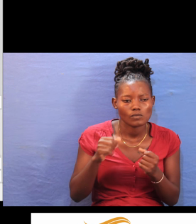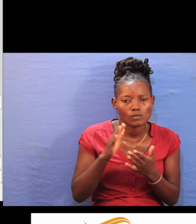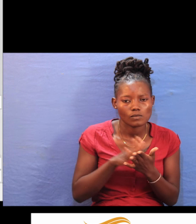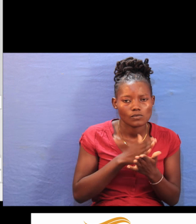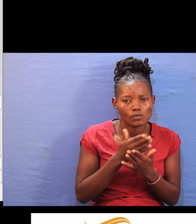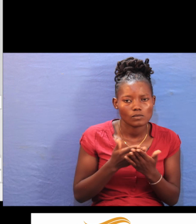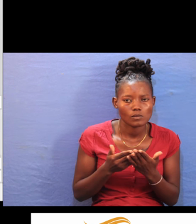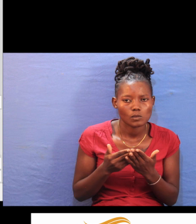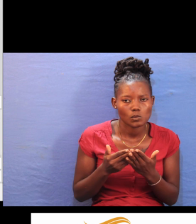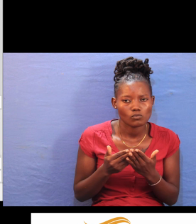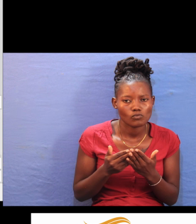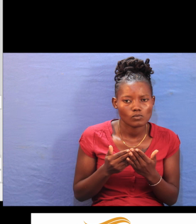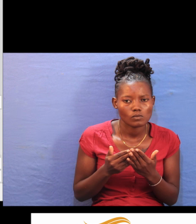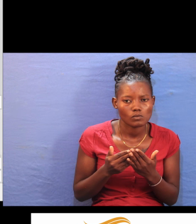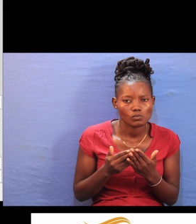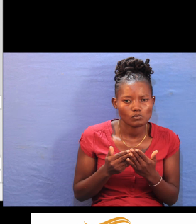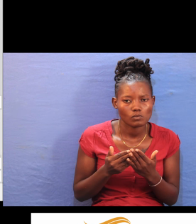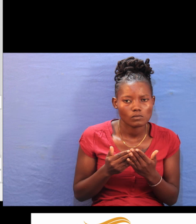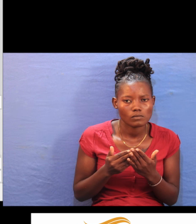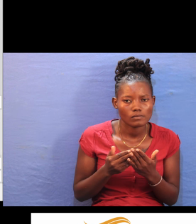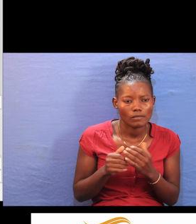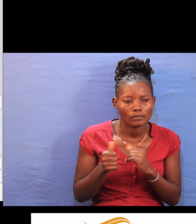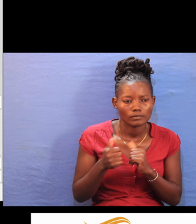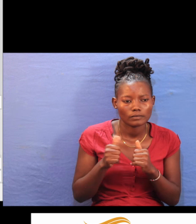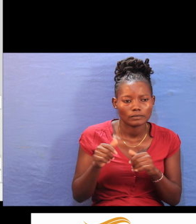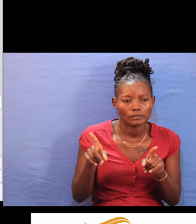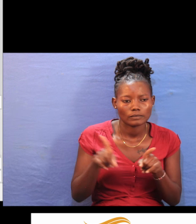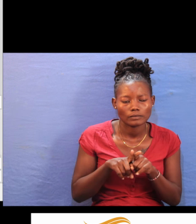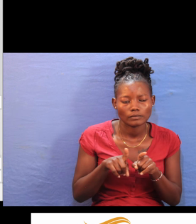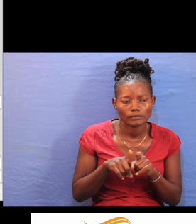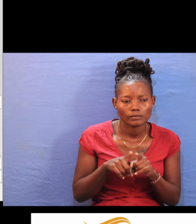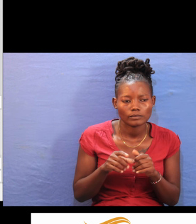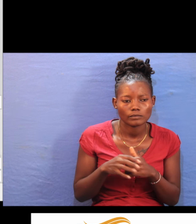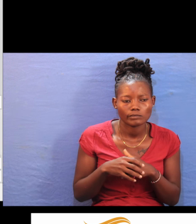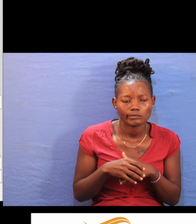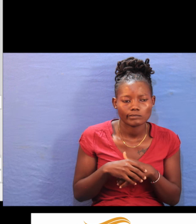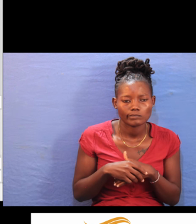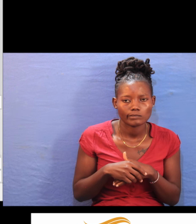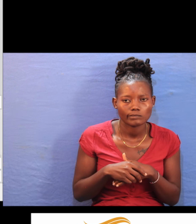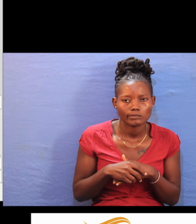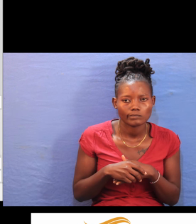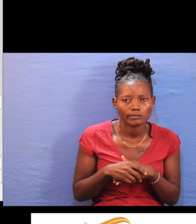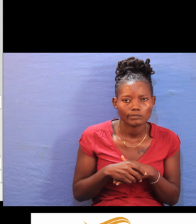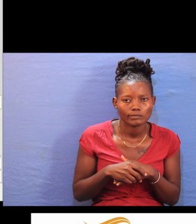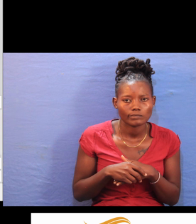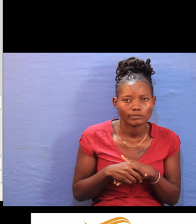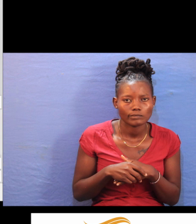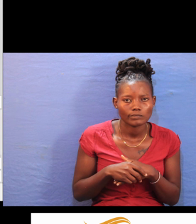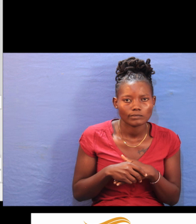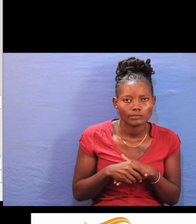that look more at educational type things, but they still apply um,